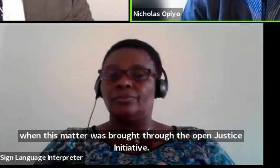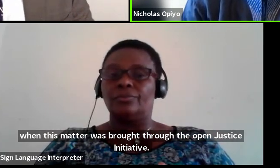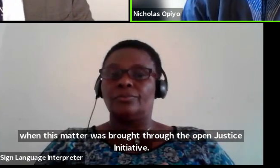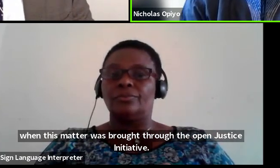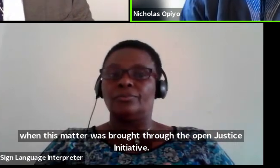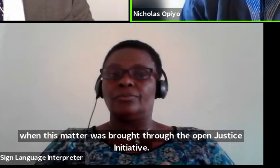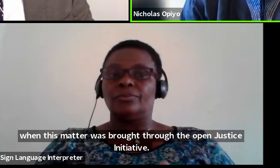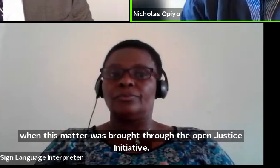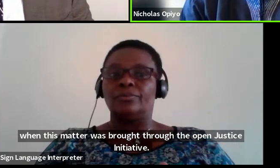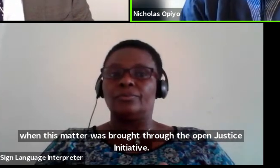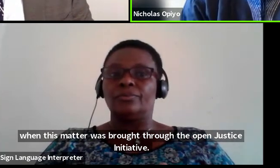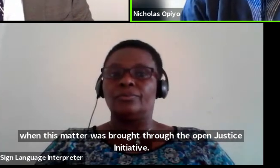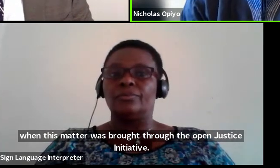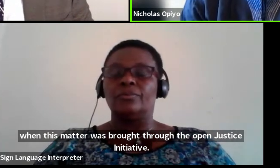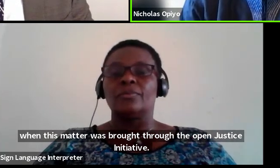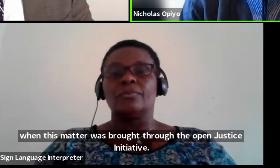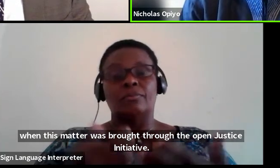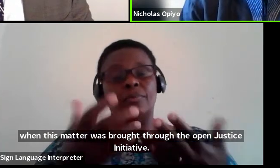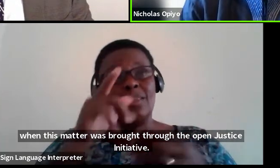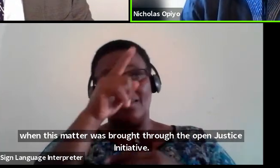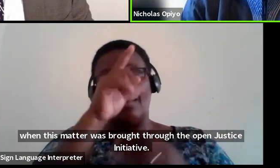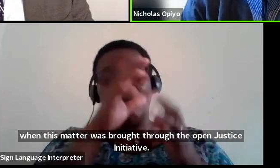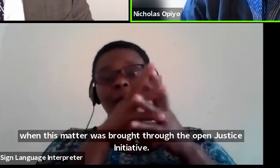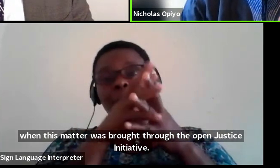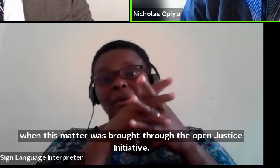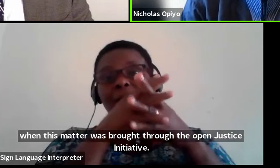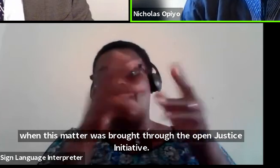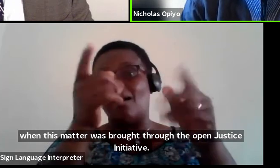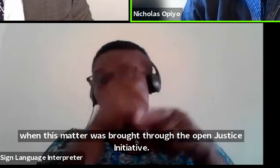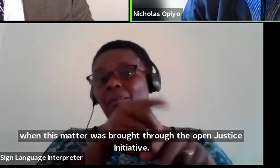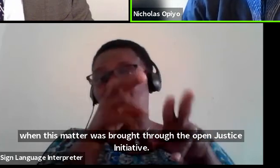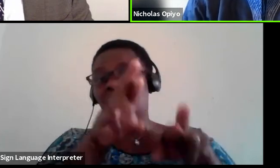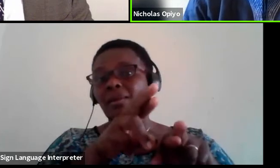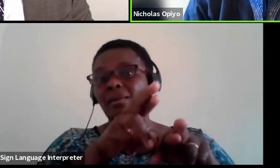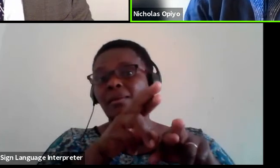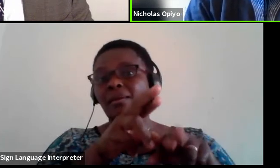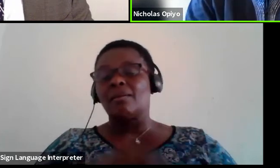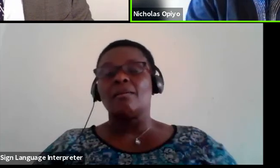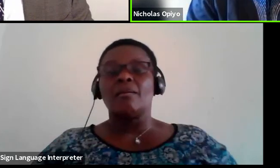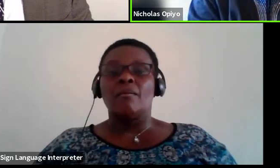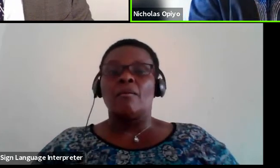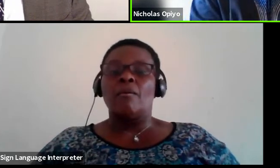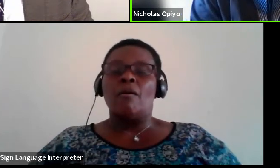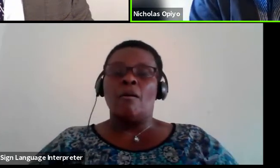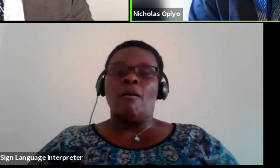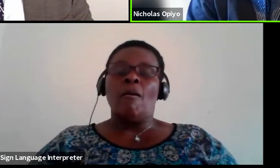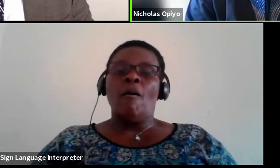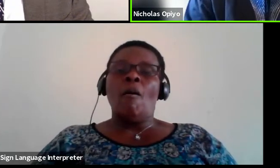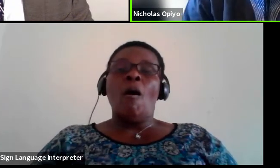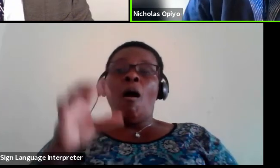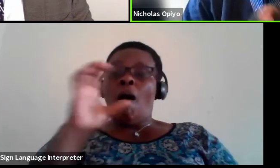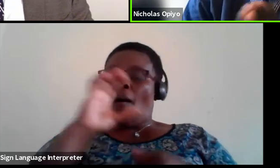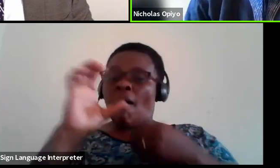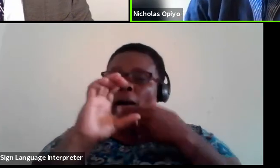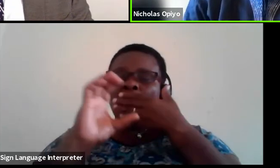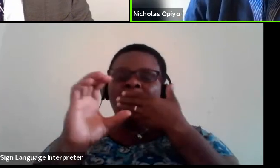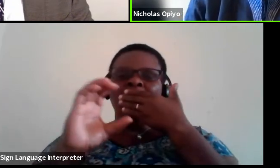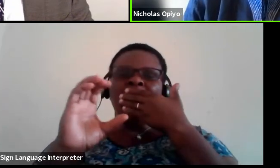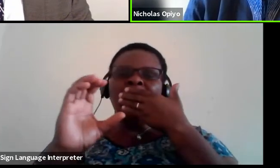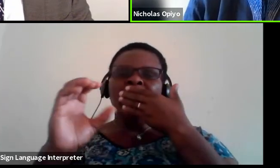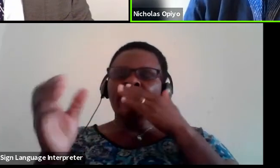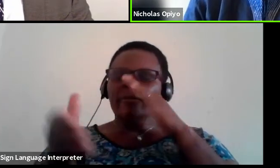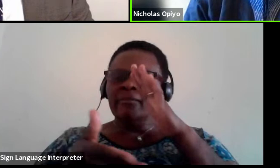in San Francisco, the company was very quick to take remedial measures to avoid